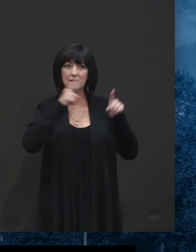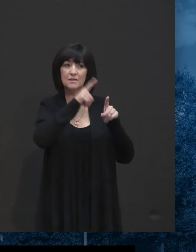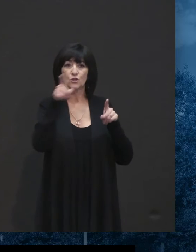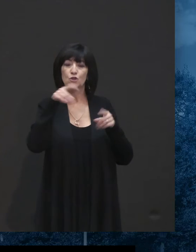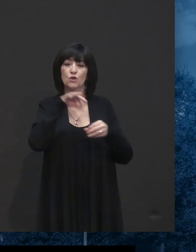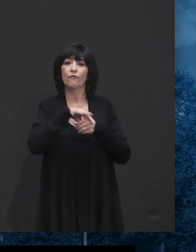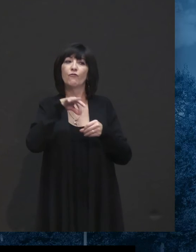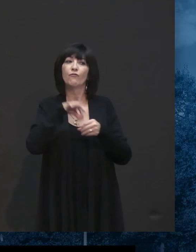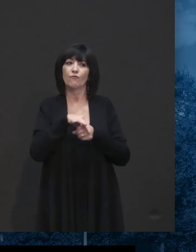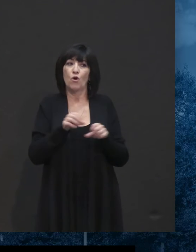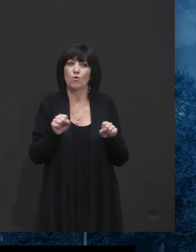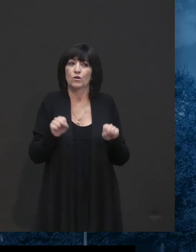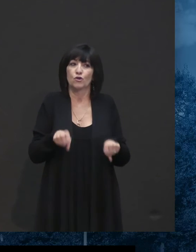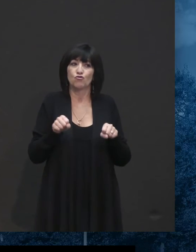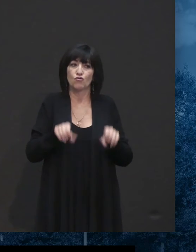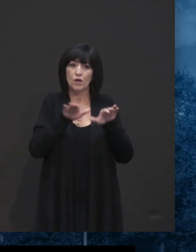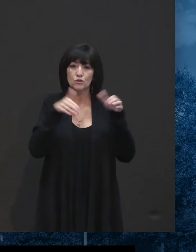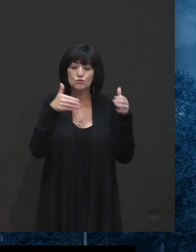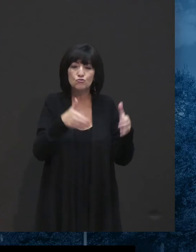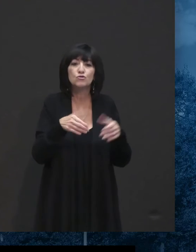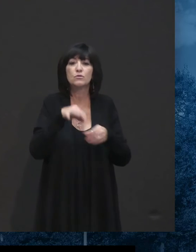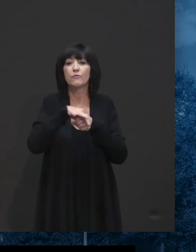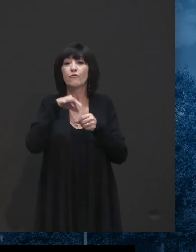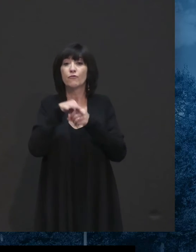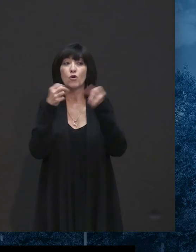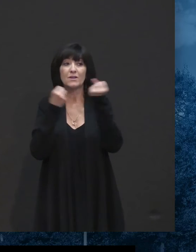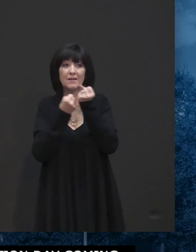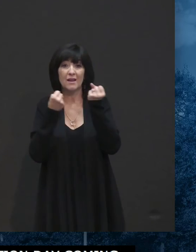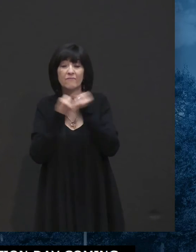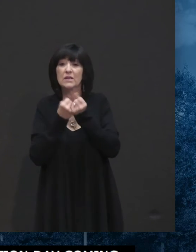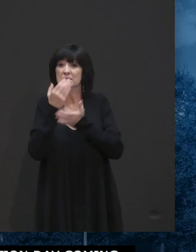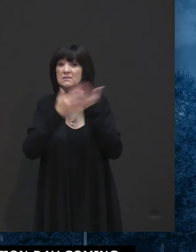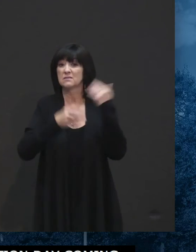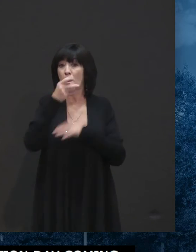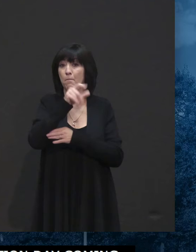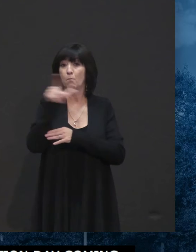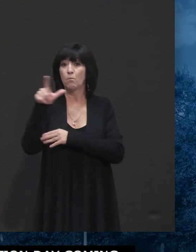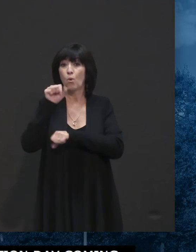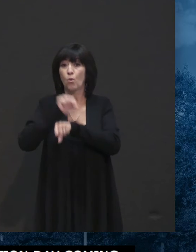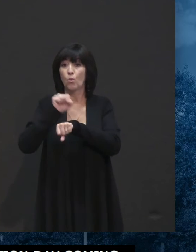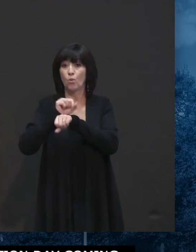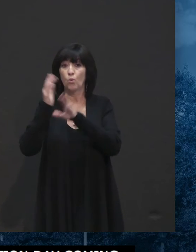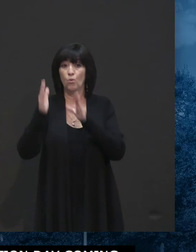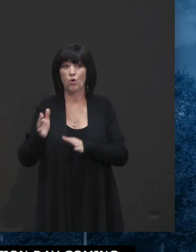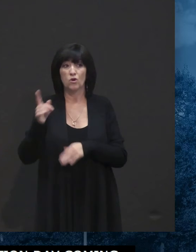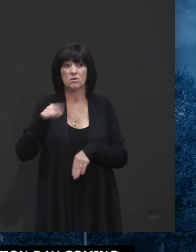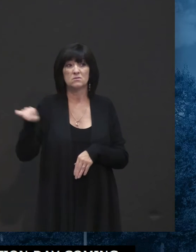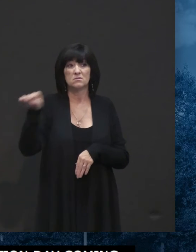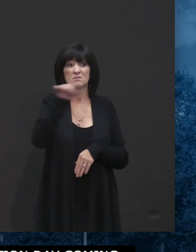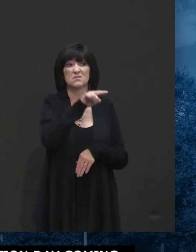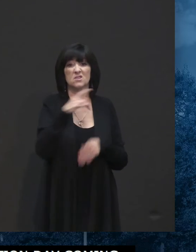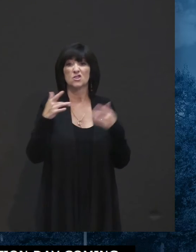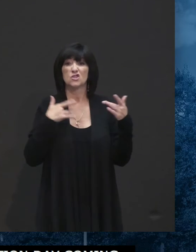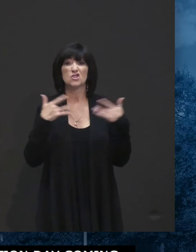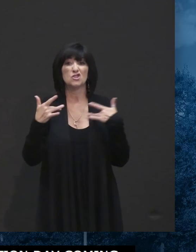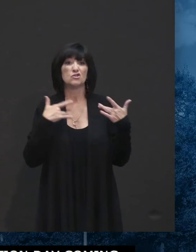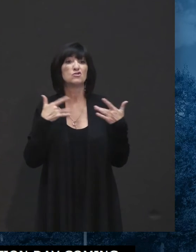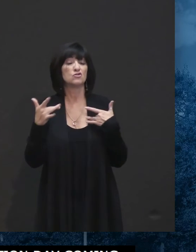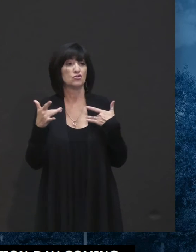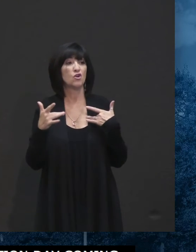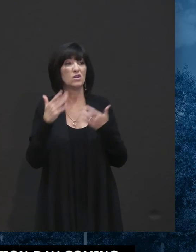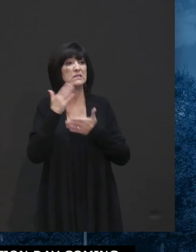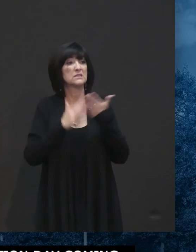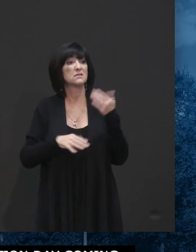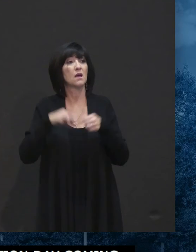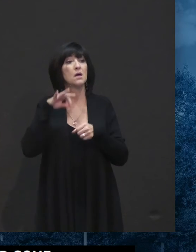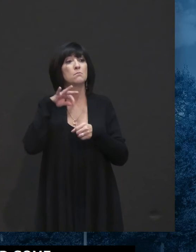and voter advocates and even some poll workers who are concerned about voter intimidation this year. These